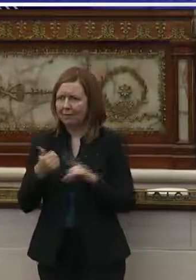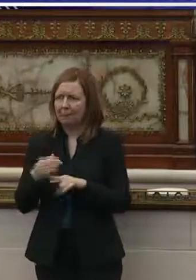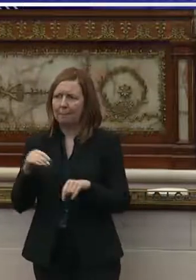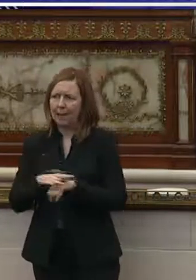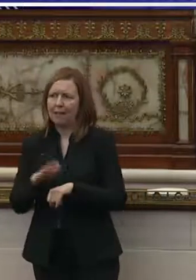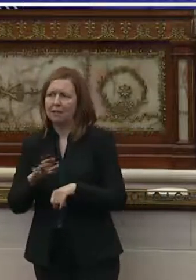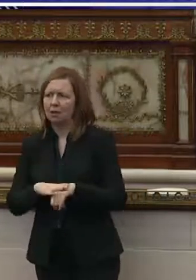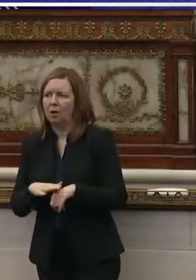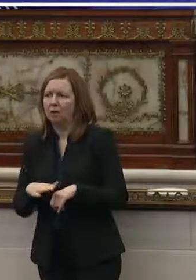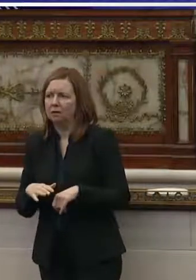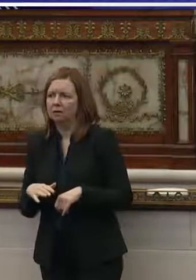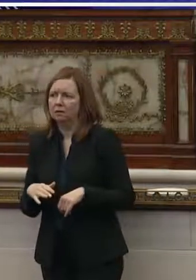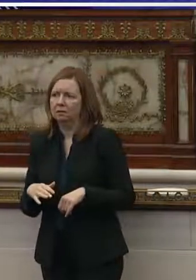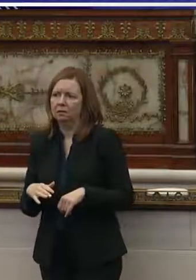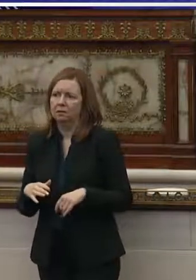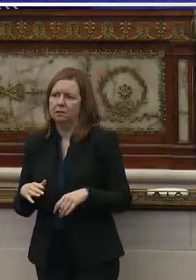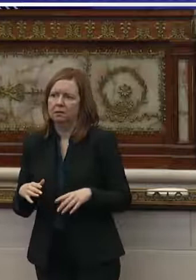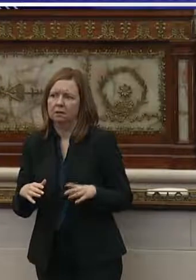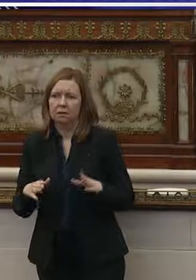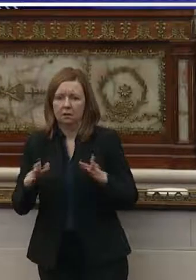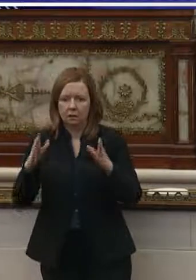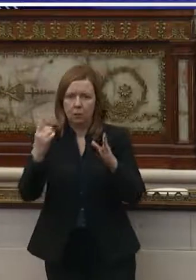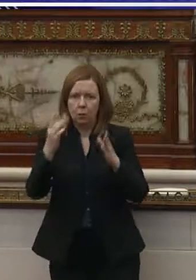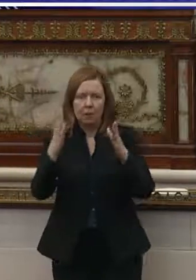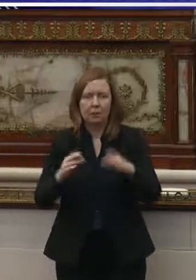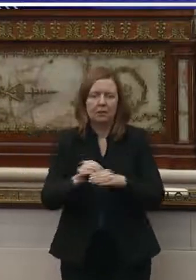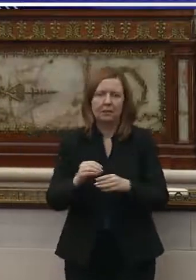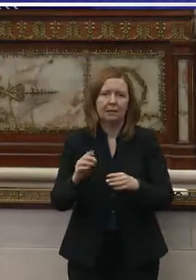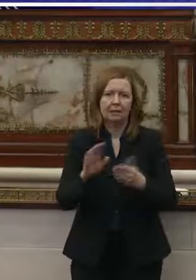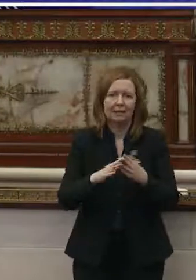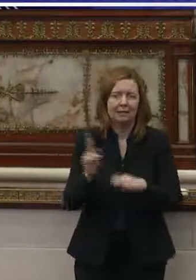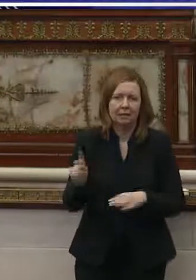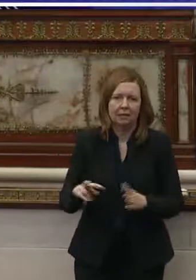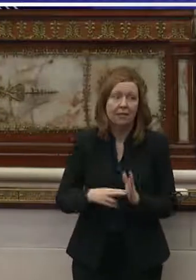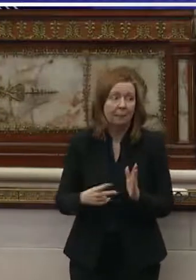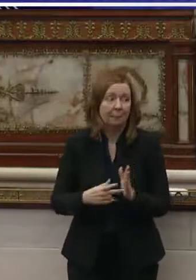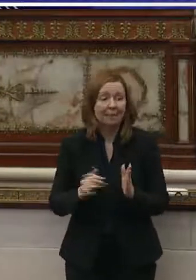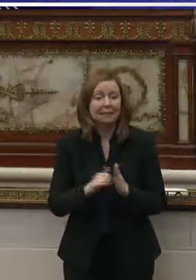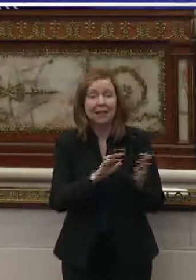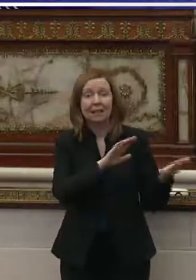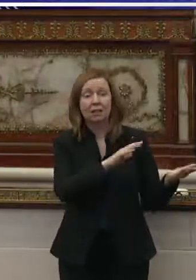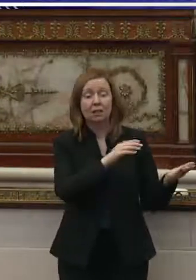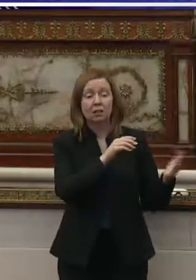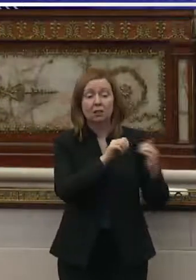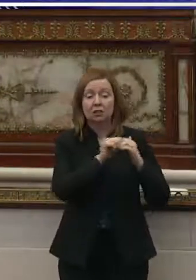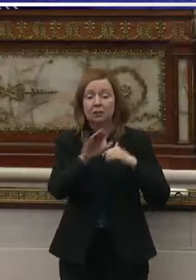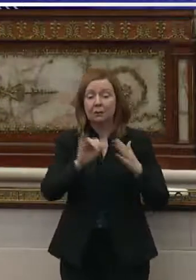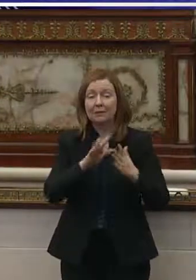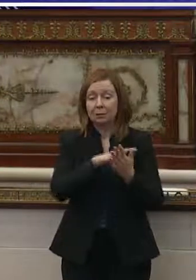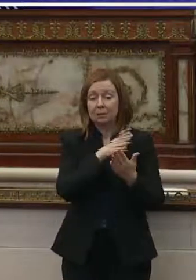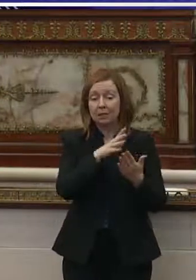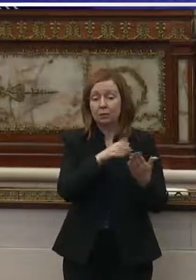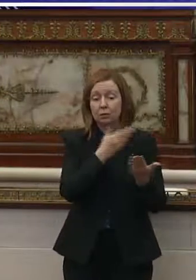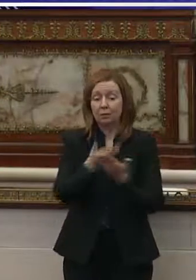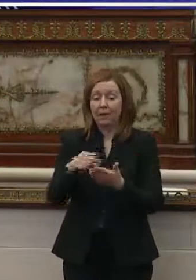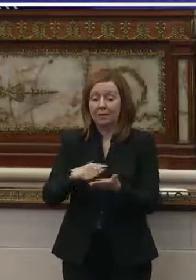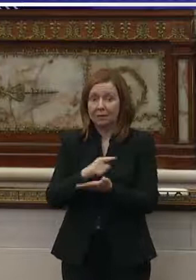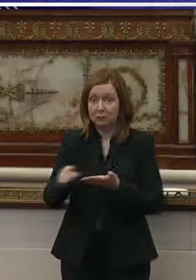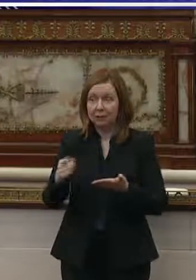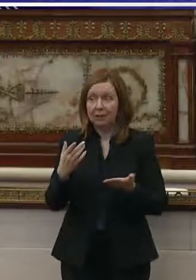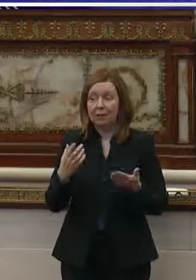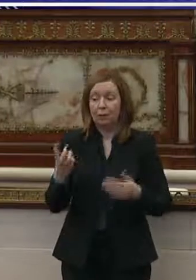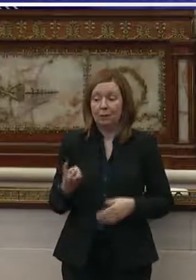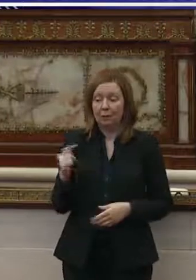on the individual resident of Philadelphia. What it means is that shipments that were scheduled to arrive this week, maybe